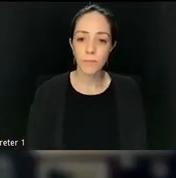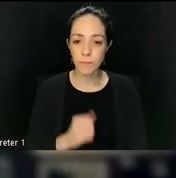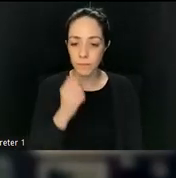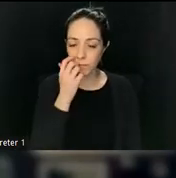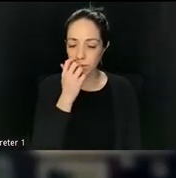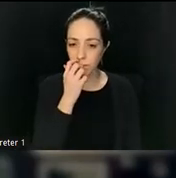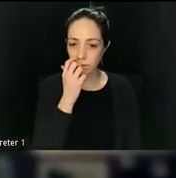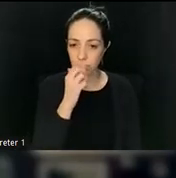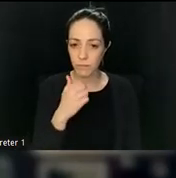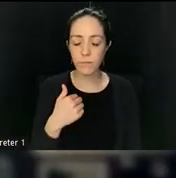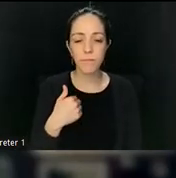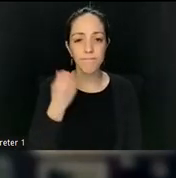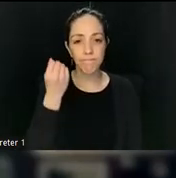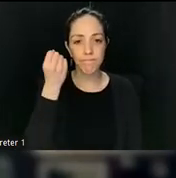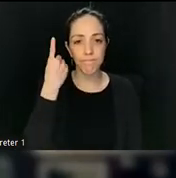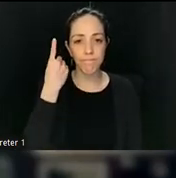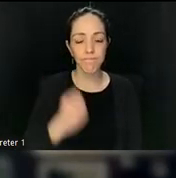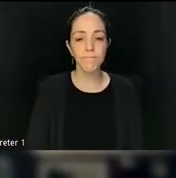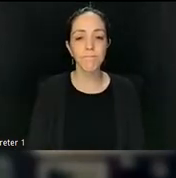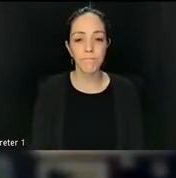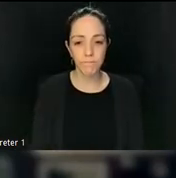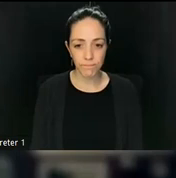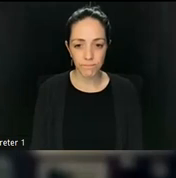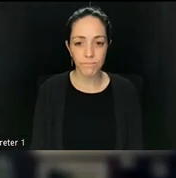just say I hear you, Sheree.